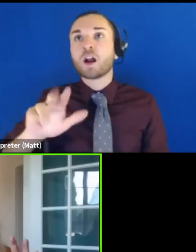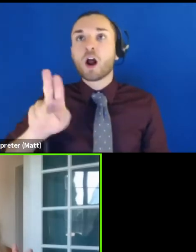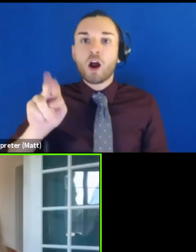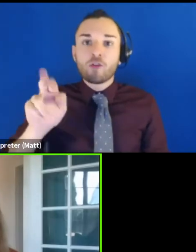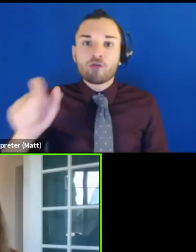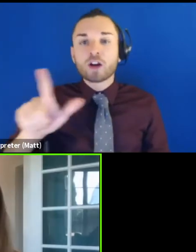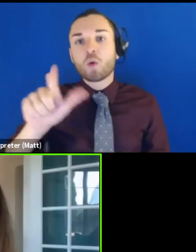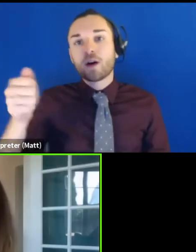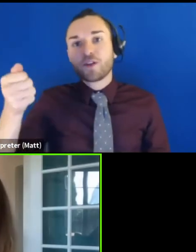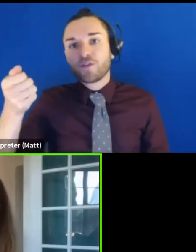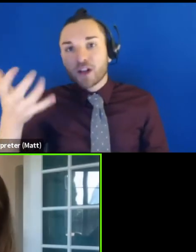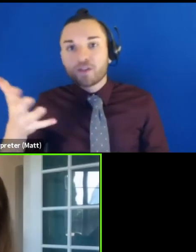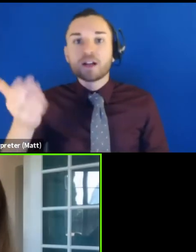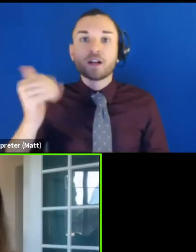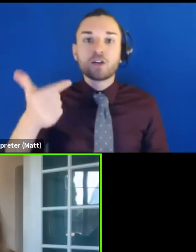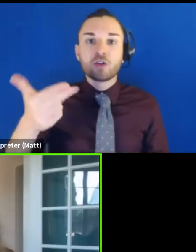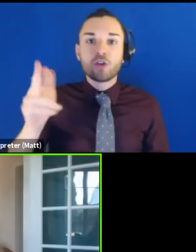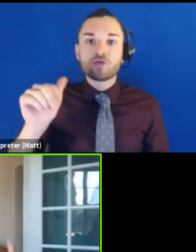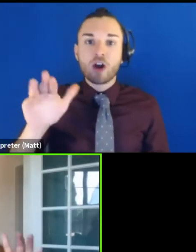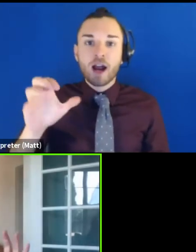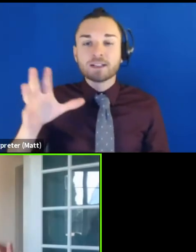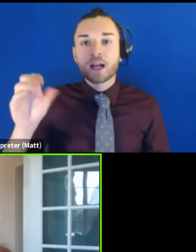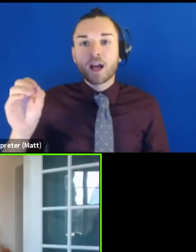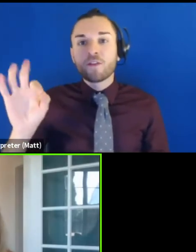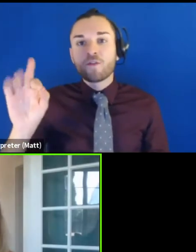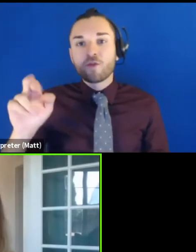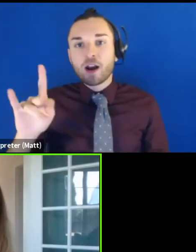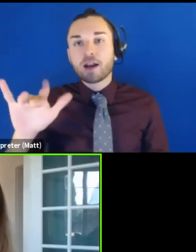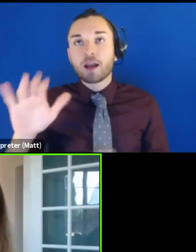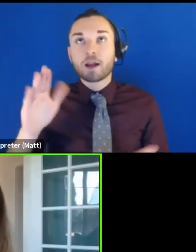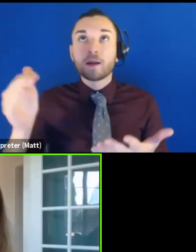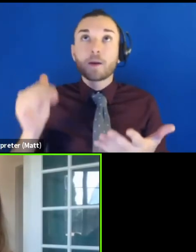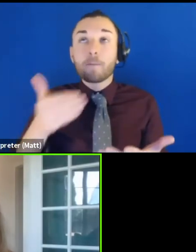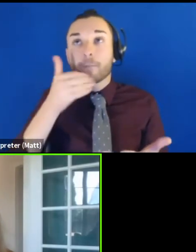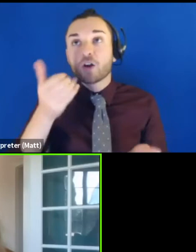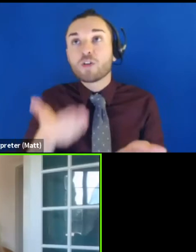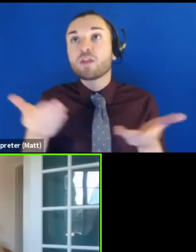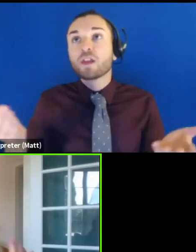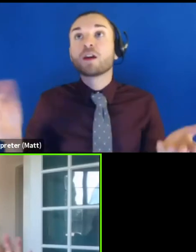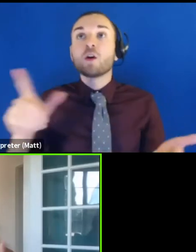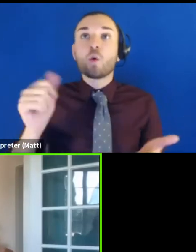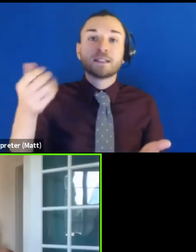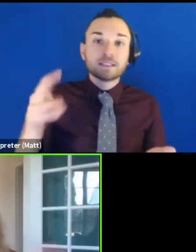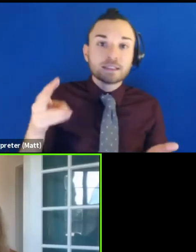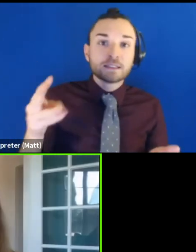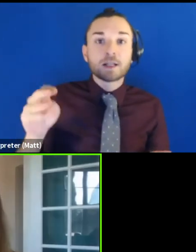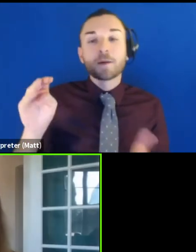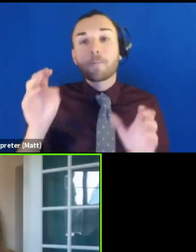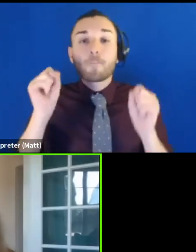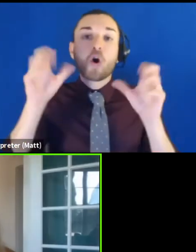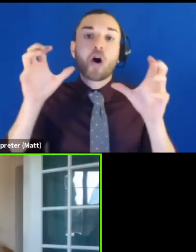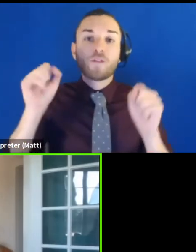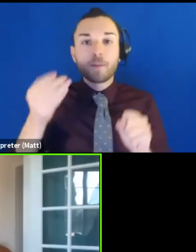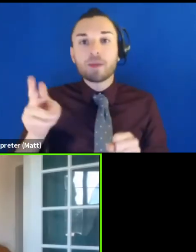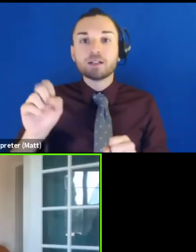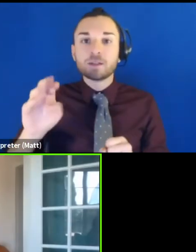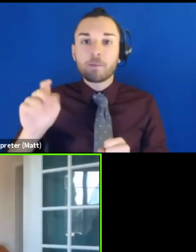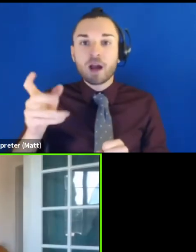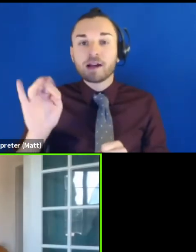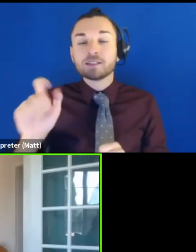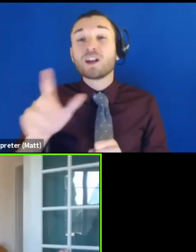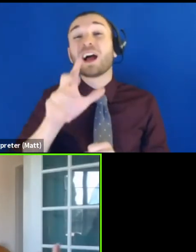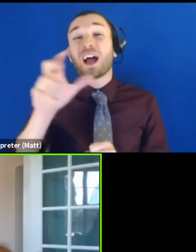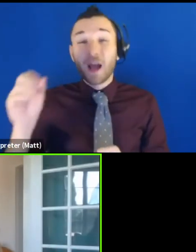Frankie, Better Things comes along in 2016, Marvelous Mrs. Maisel in 2017, along with Big Mouth, Russian